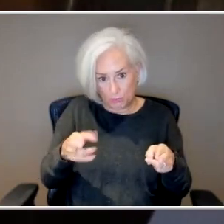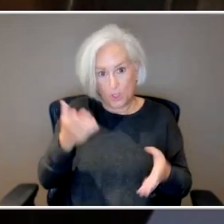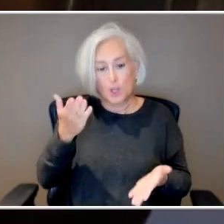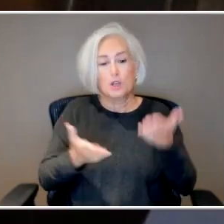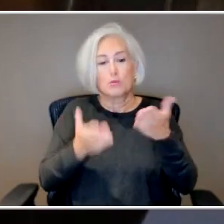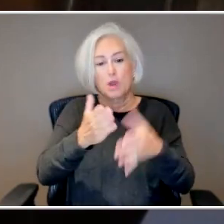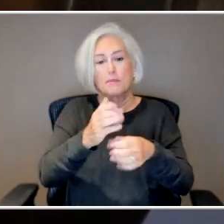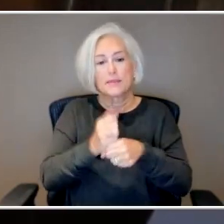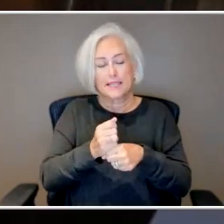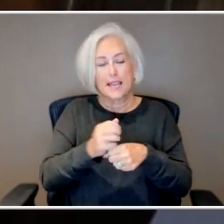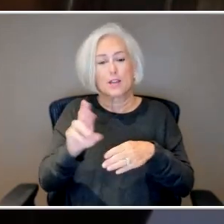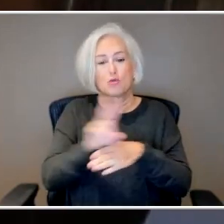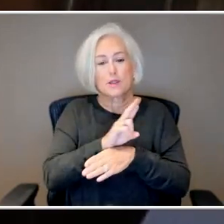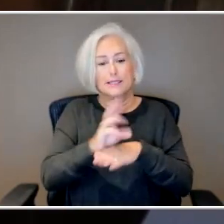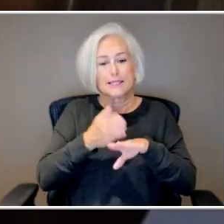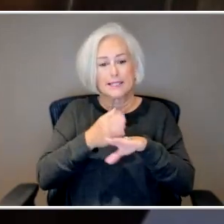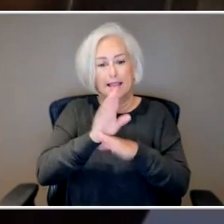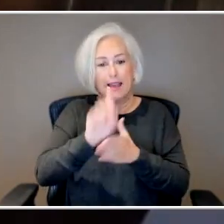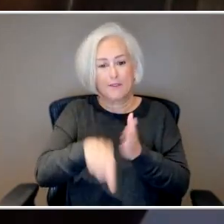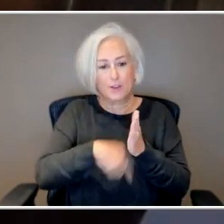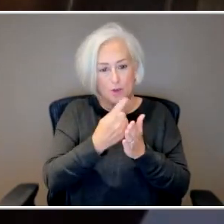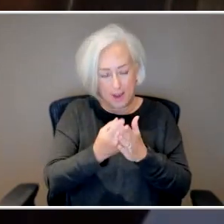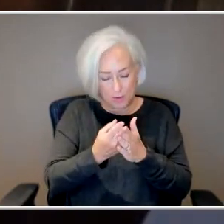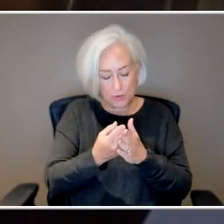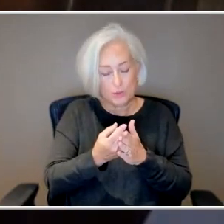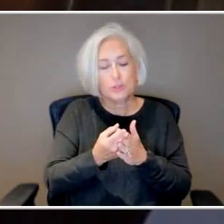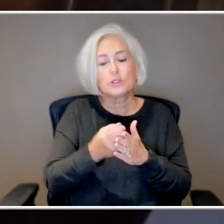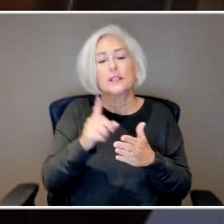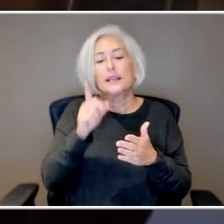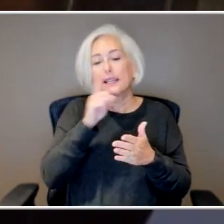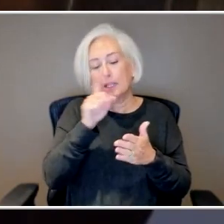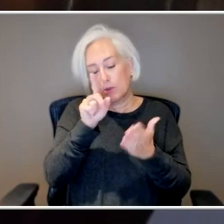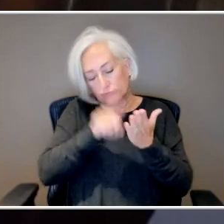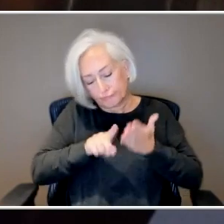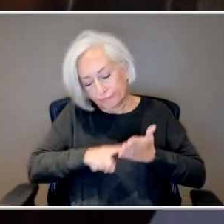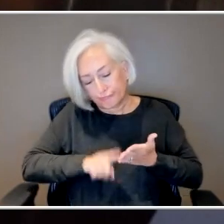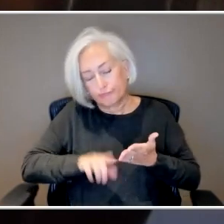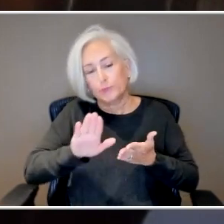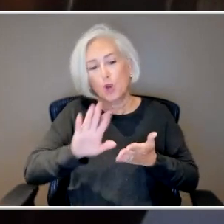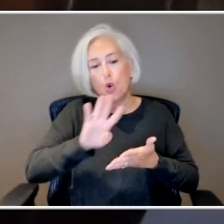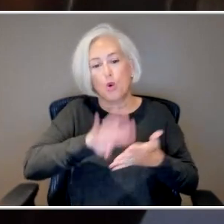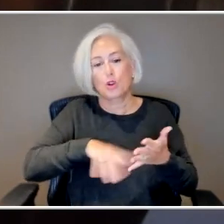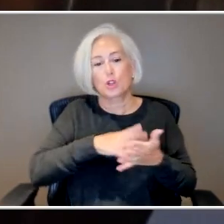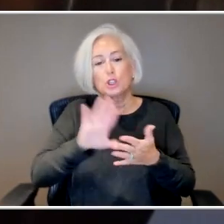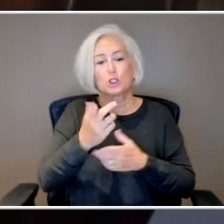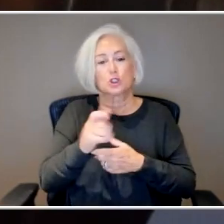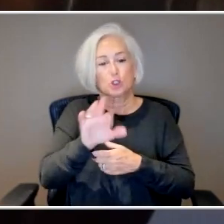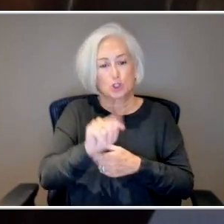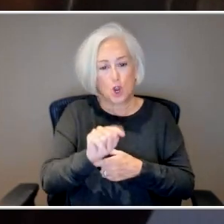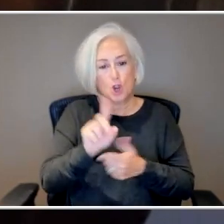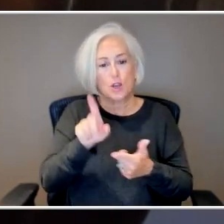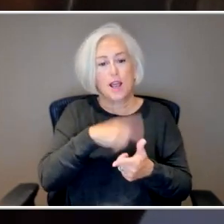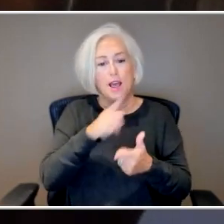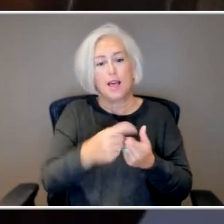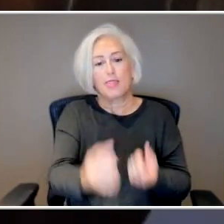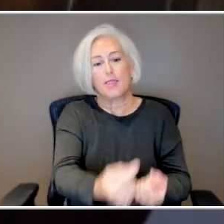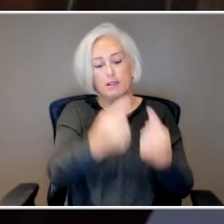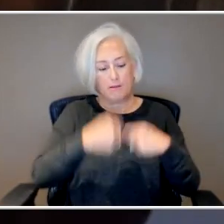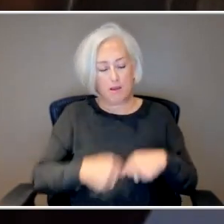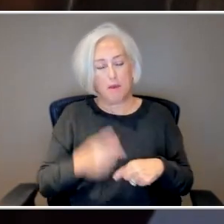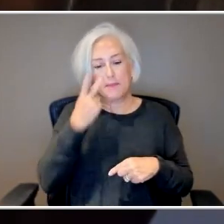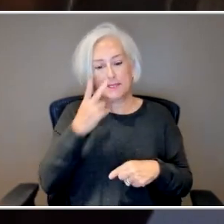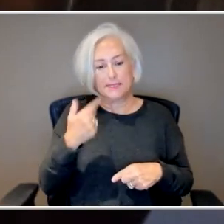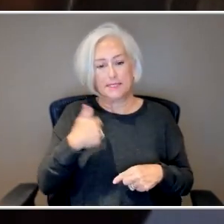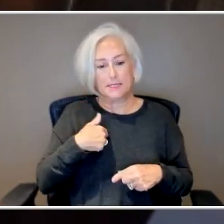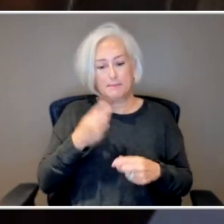it's after hours, and he'll be able to look into the chart and we'll want you to come in and be seen right away. And